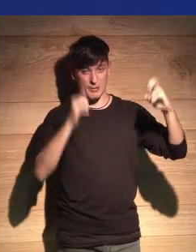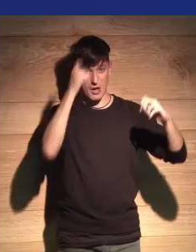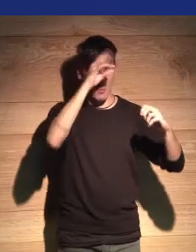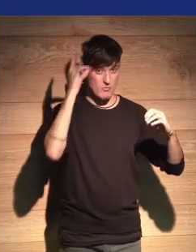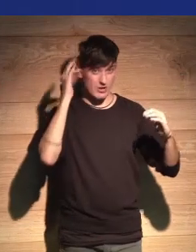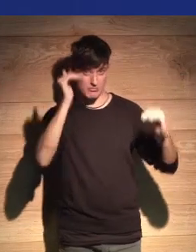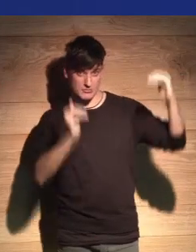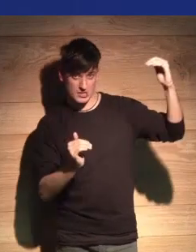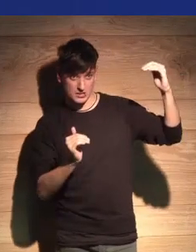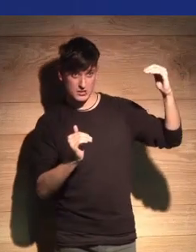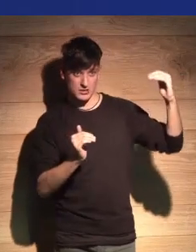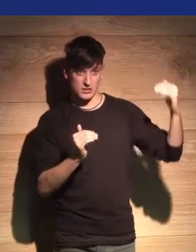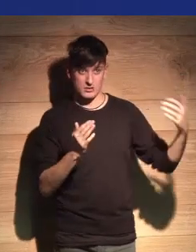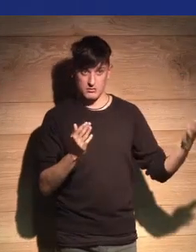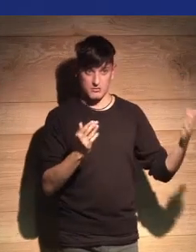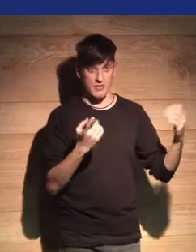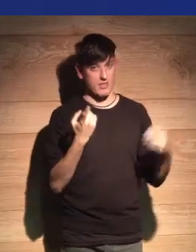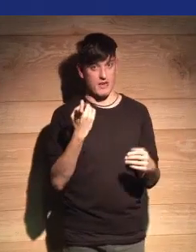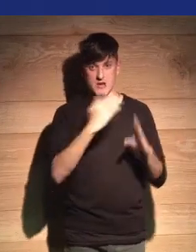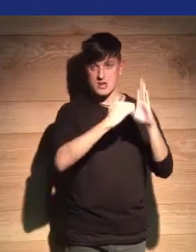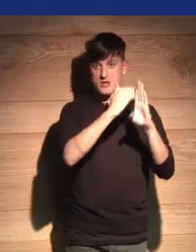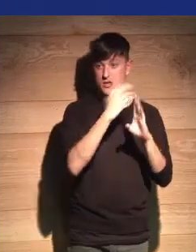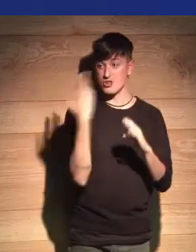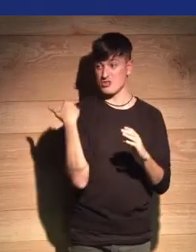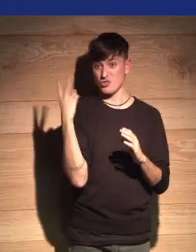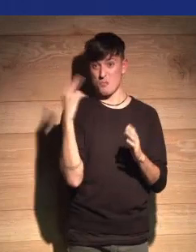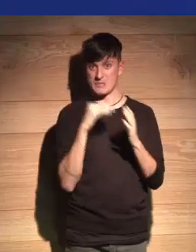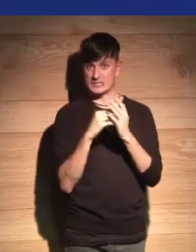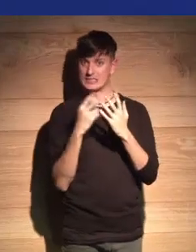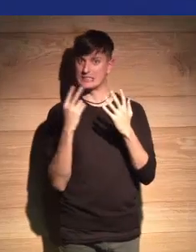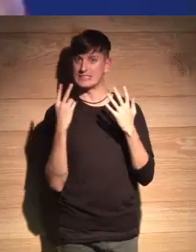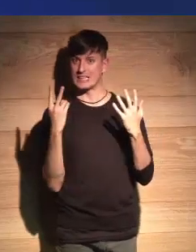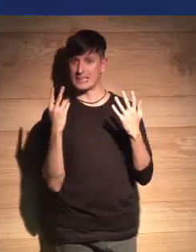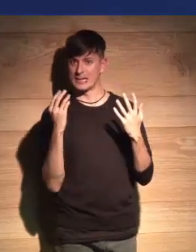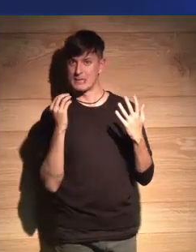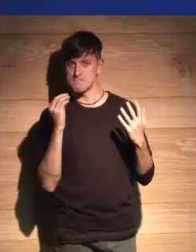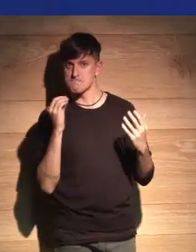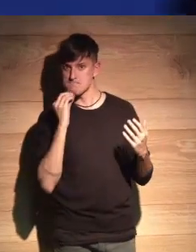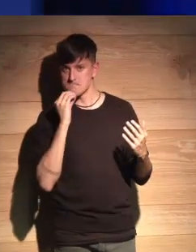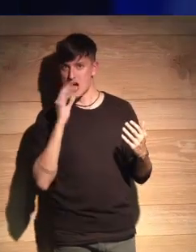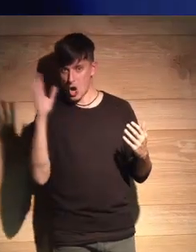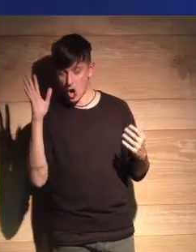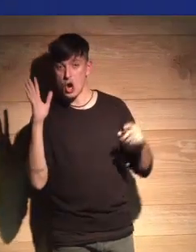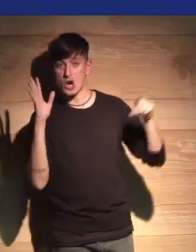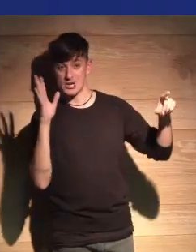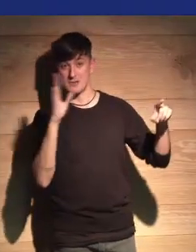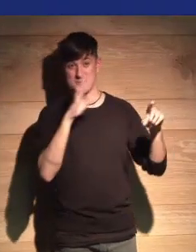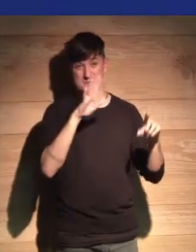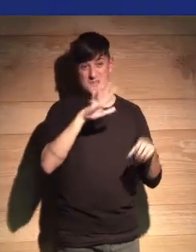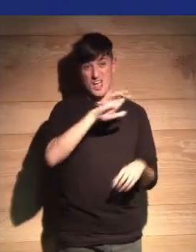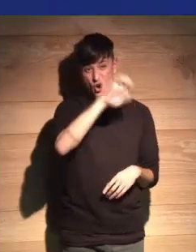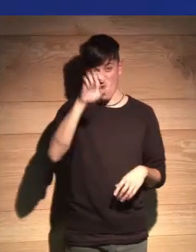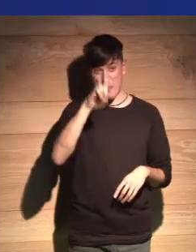in a very poor position regarding the gender gap. We're far from where we were